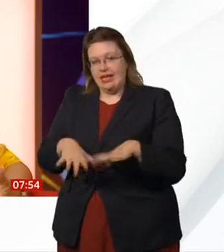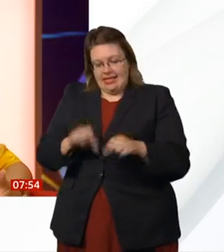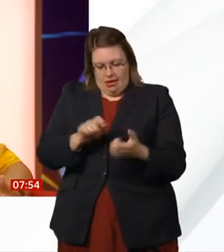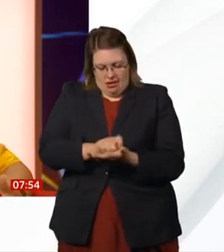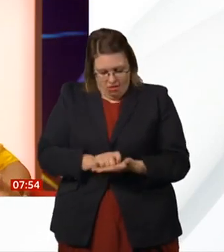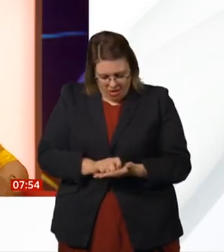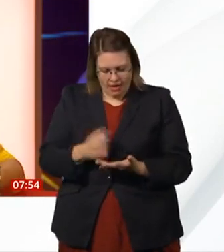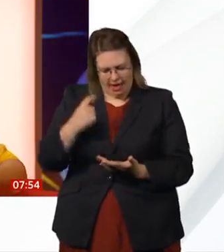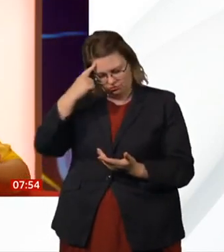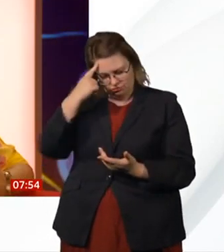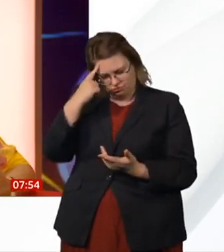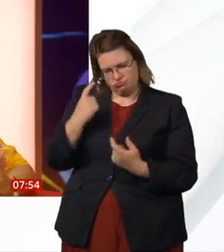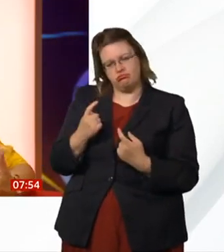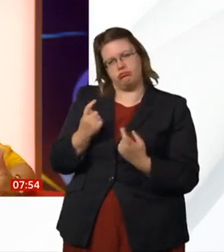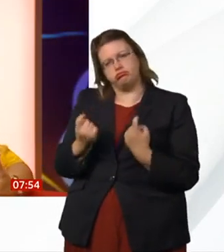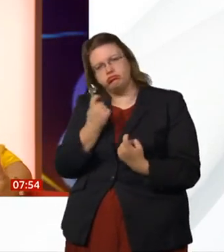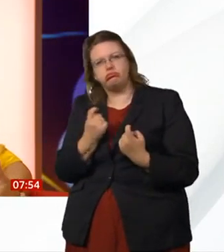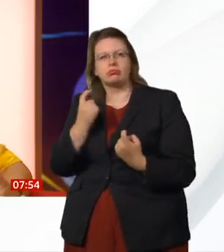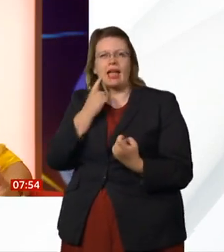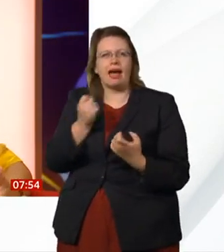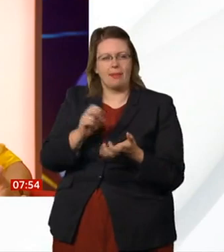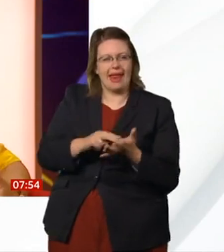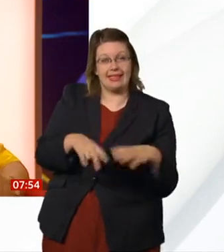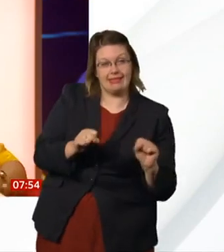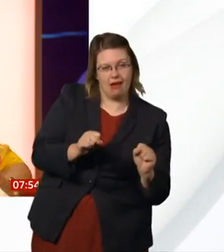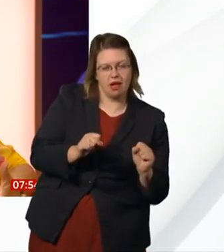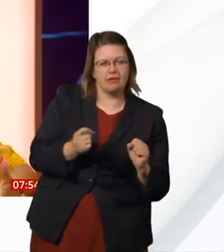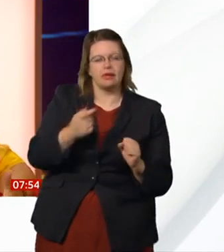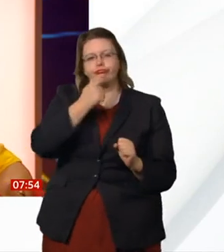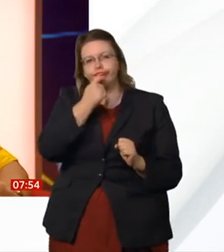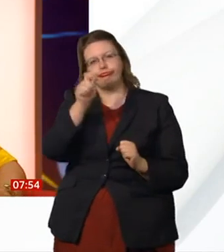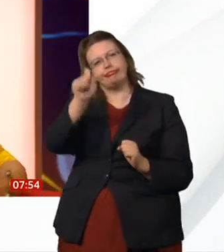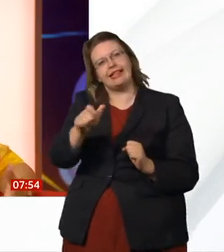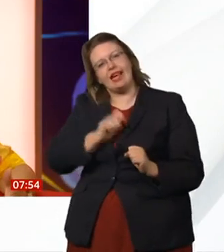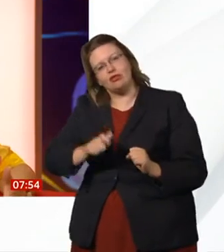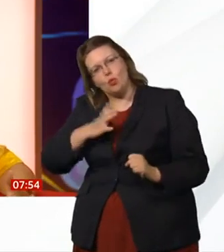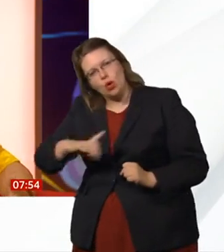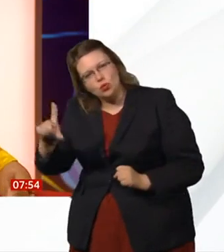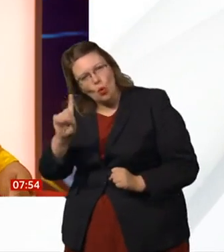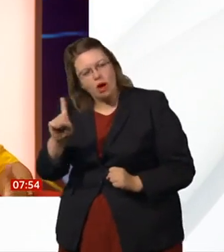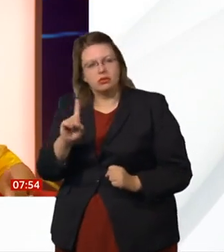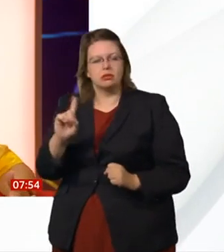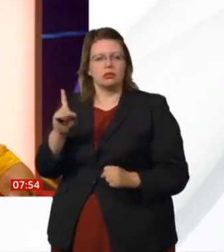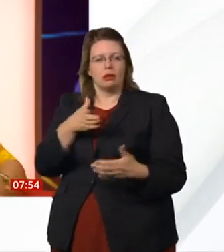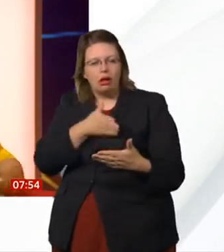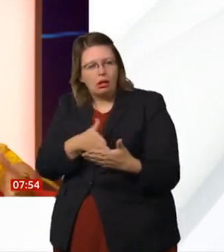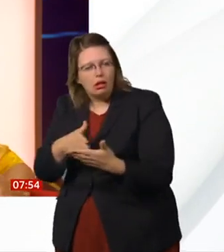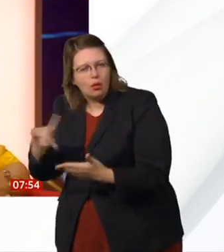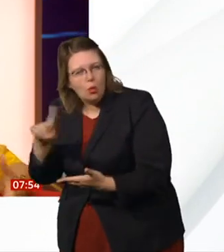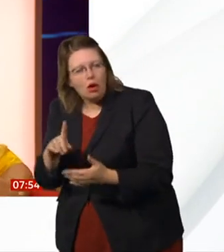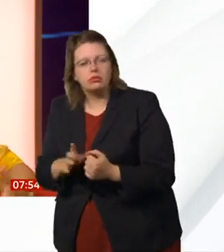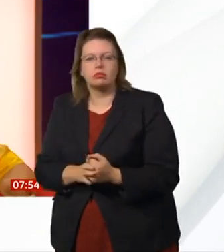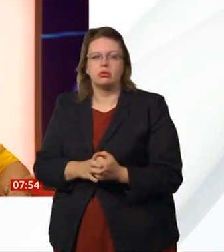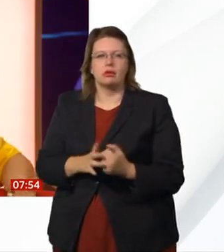That's how I write. You know, you get a beginning and then you think, okay, what does my character want? What's stopping them getting what they want? How could I